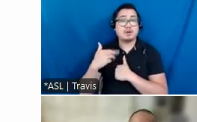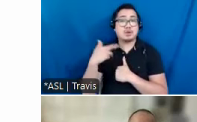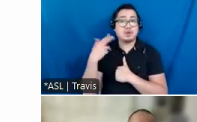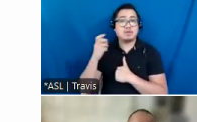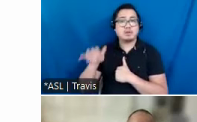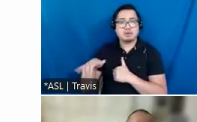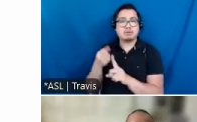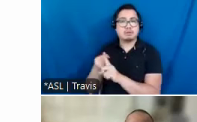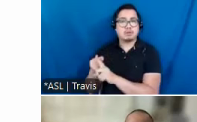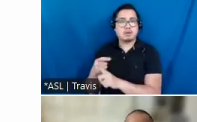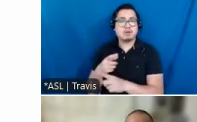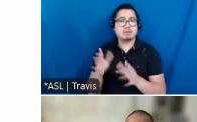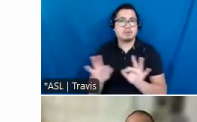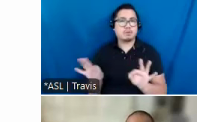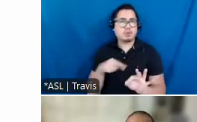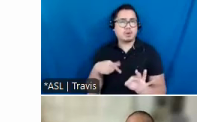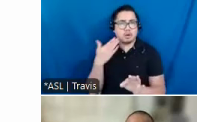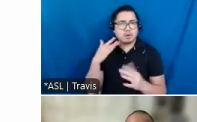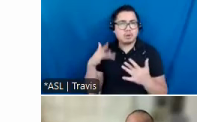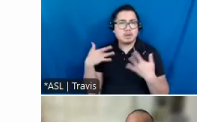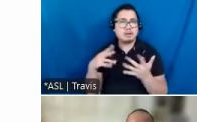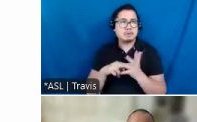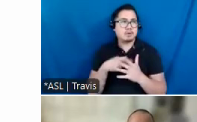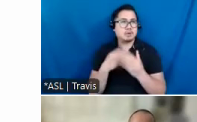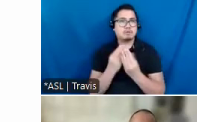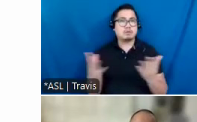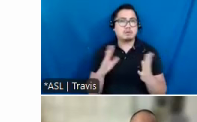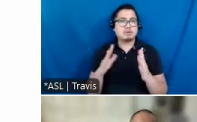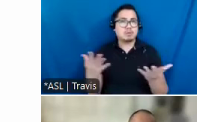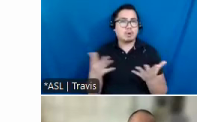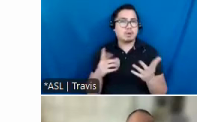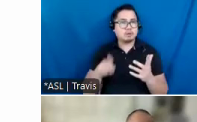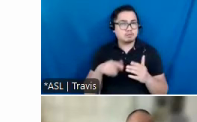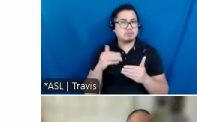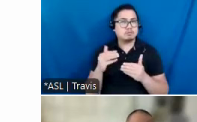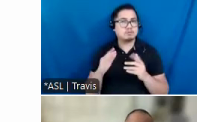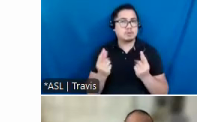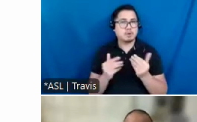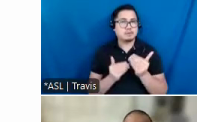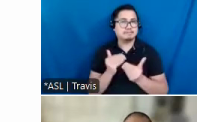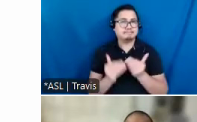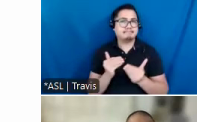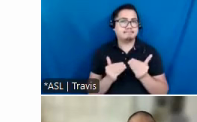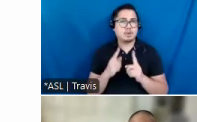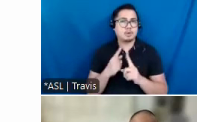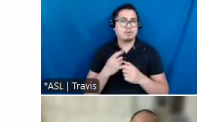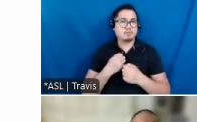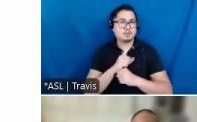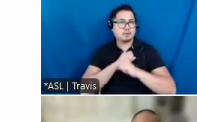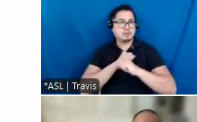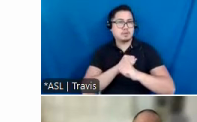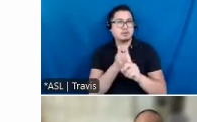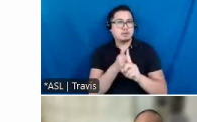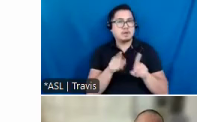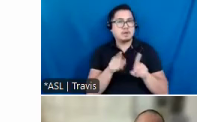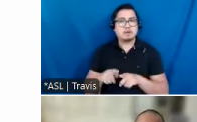know what is going on so that we can tell all of you what steps that you can take to protect yourself and your loved ones